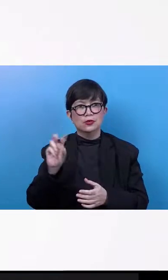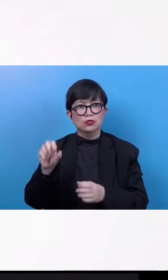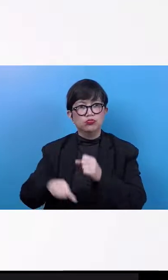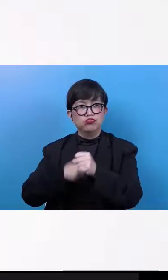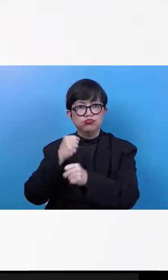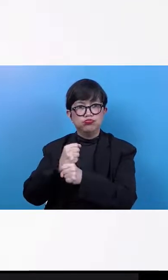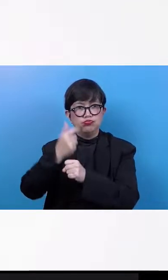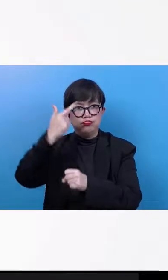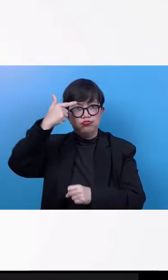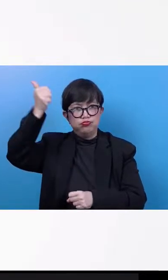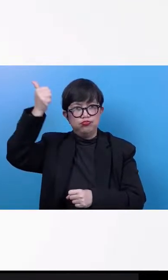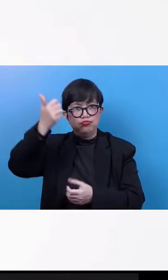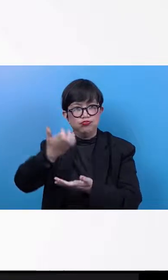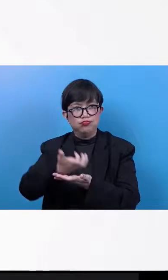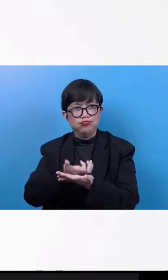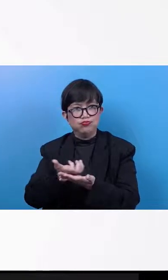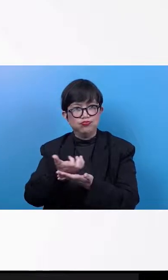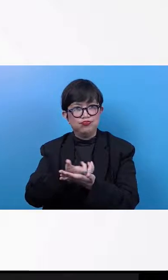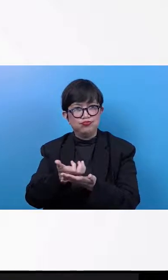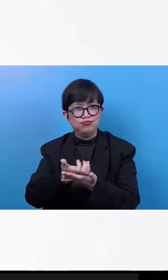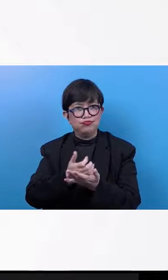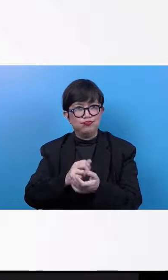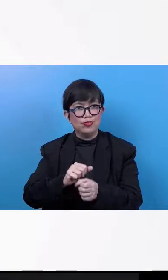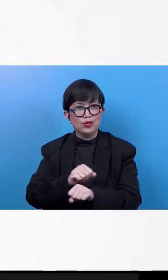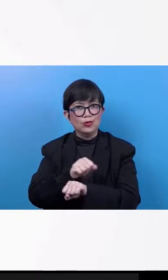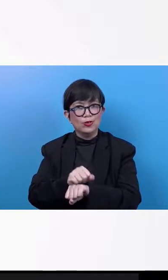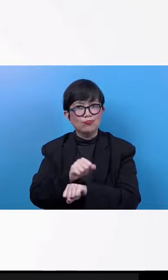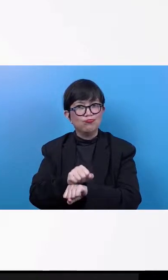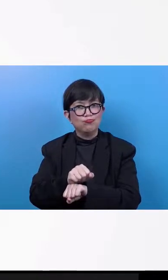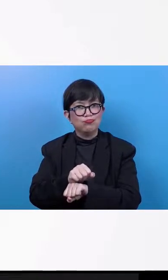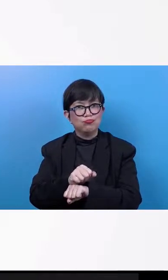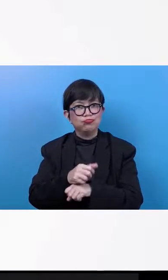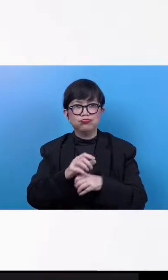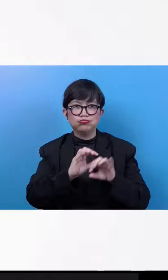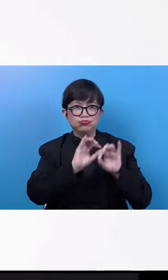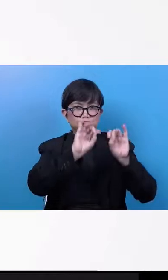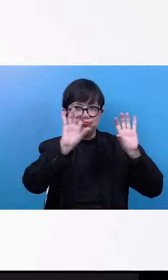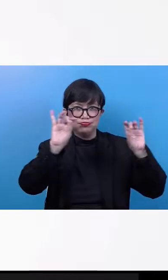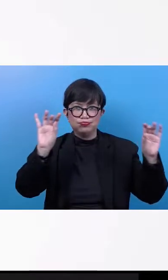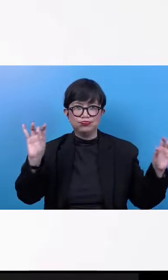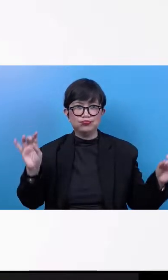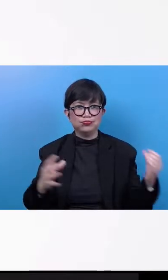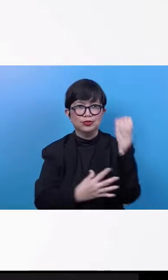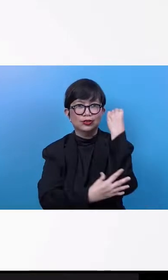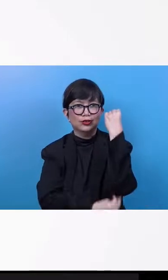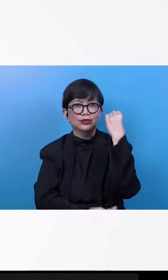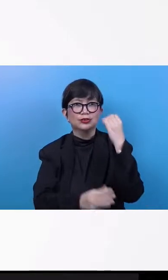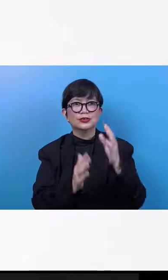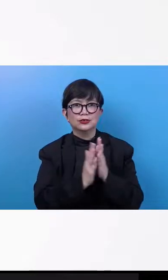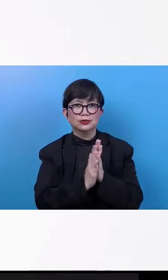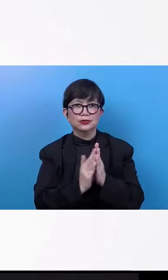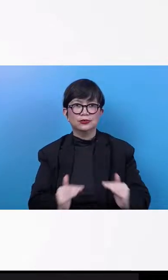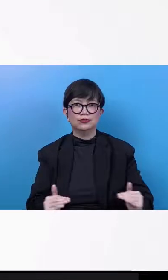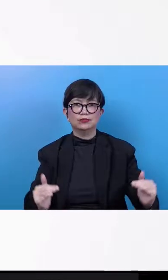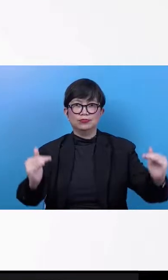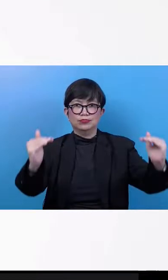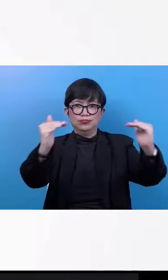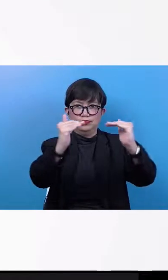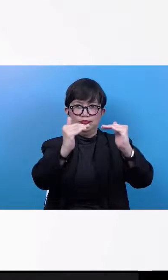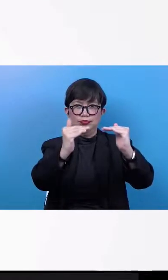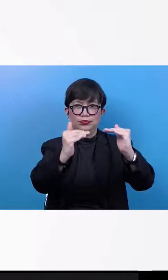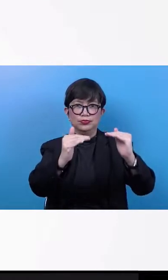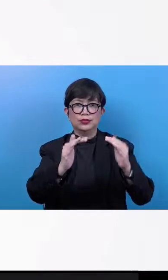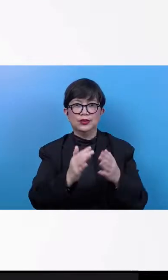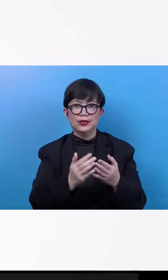range of issues, including poverty, inequality, intergenerational mobility, microfinance, migration, and